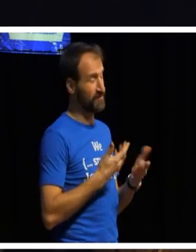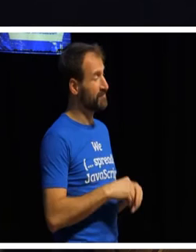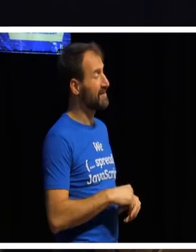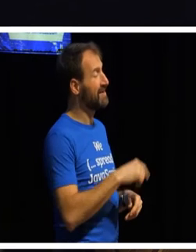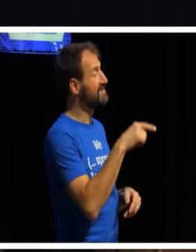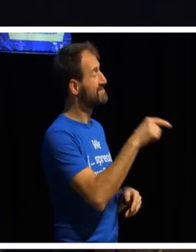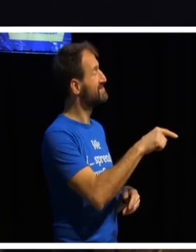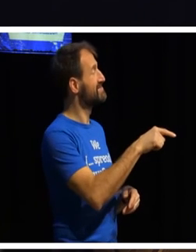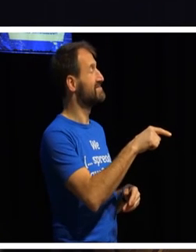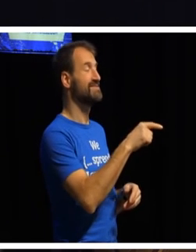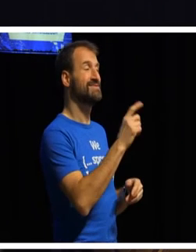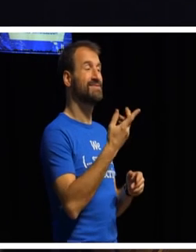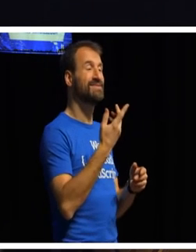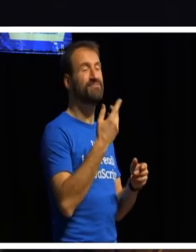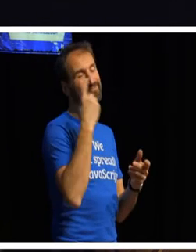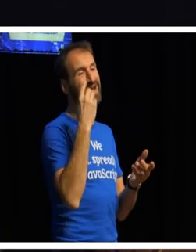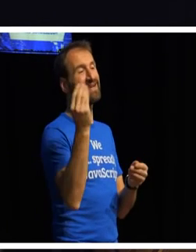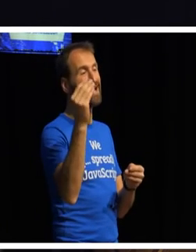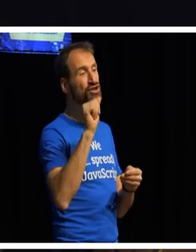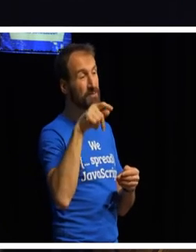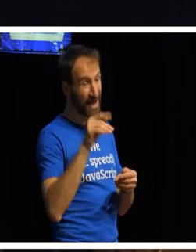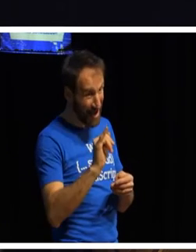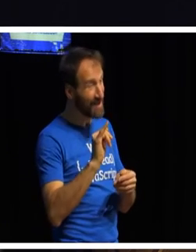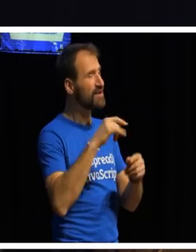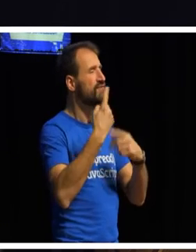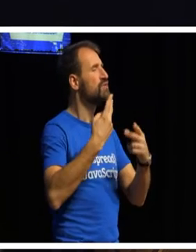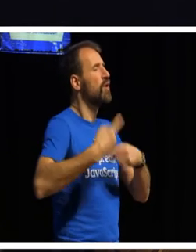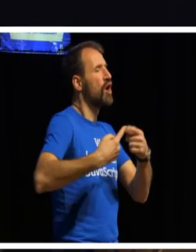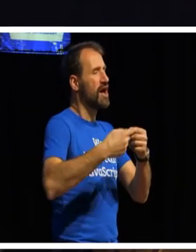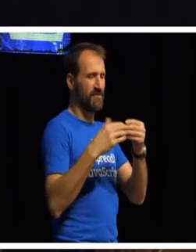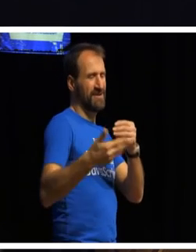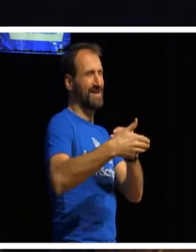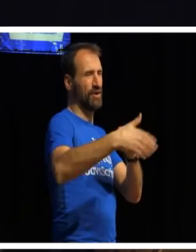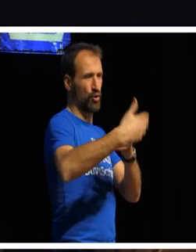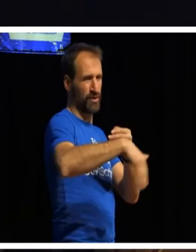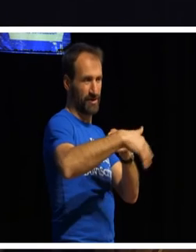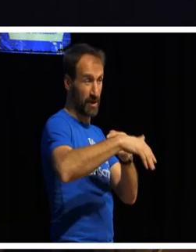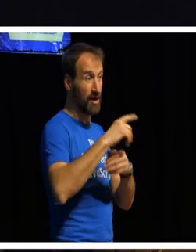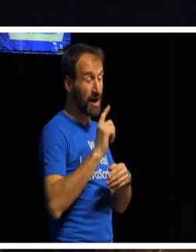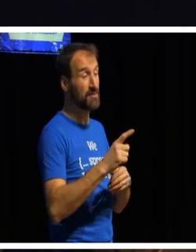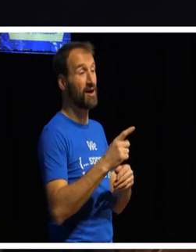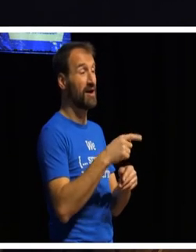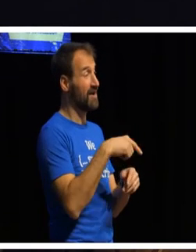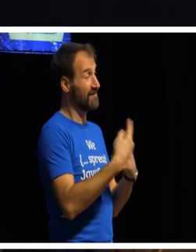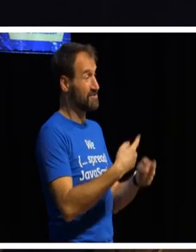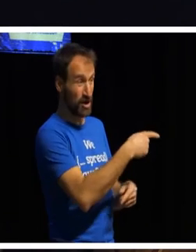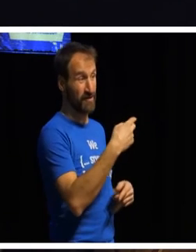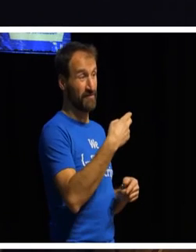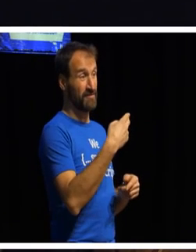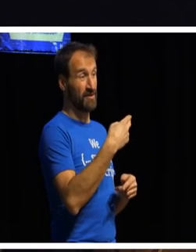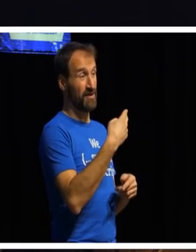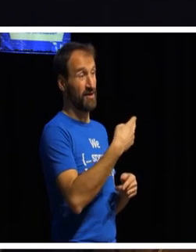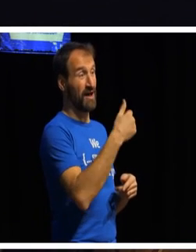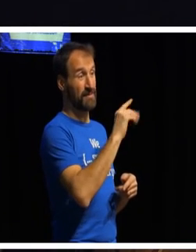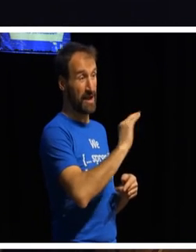a stream from the cache API, which is behind the scenes. And the thing it's going to is the HTML parser, which is also behind the scenes.